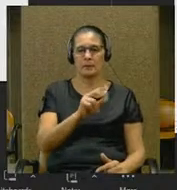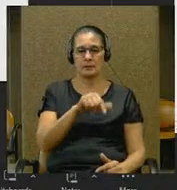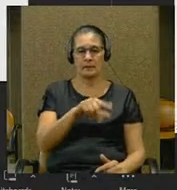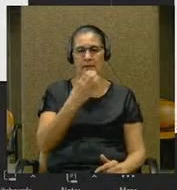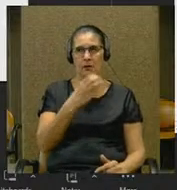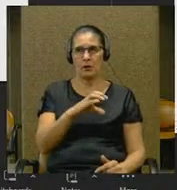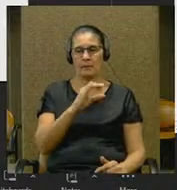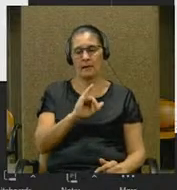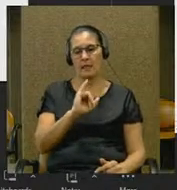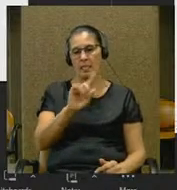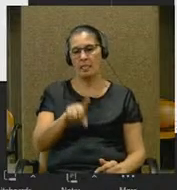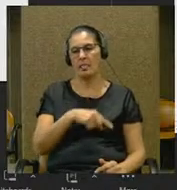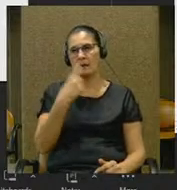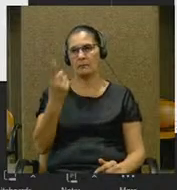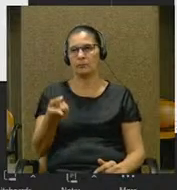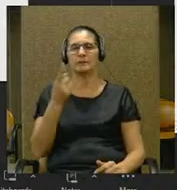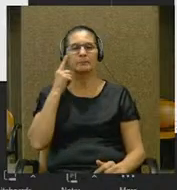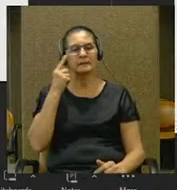forward.